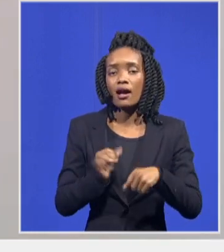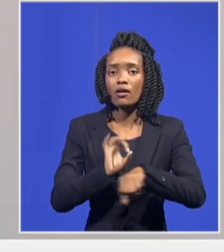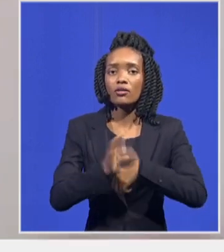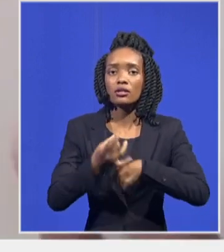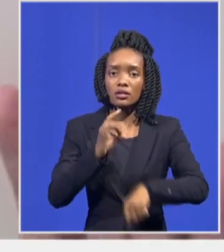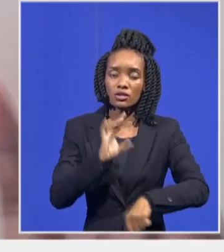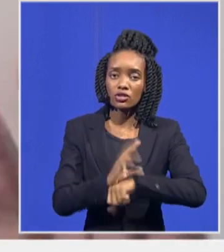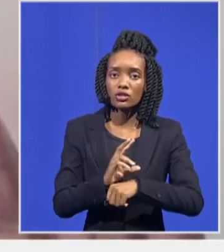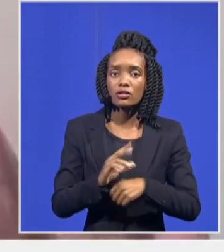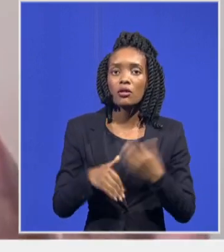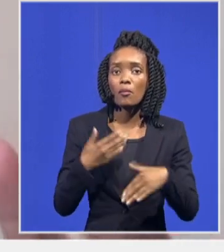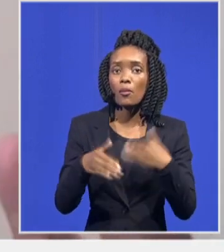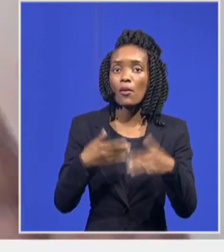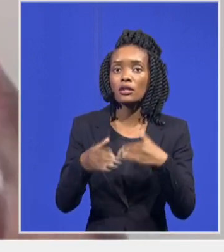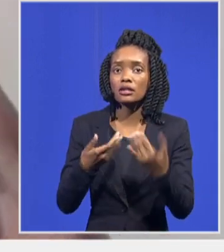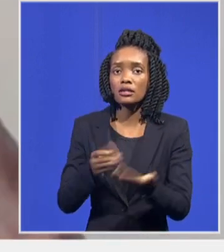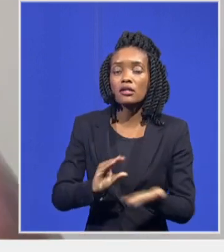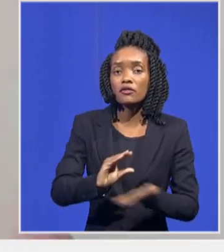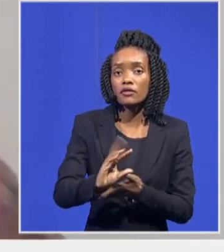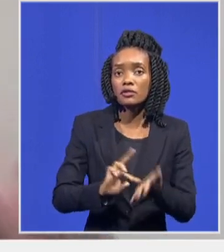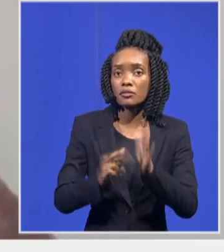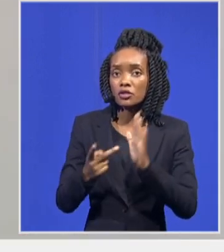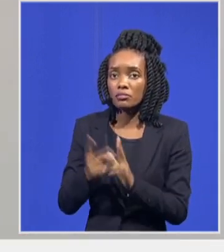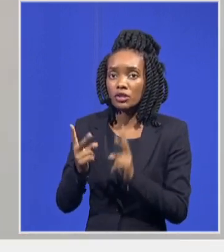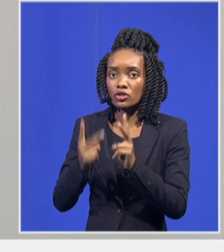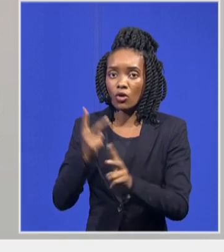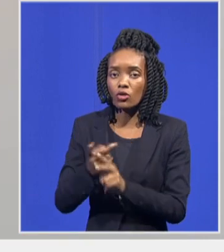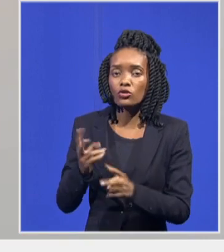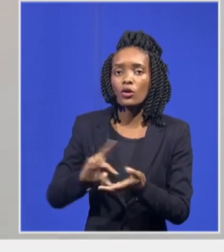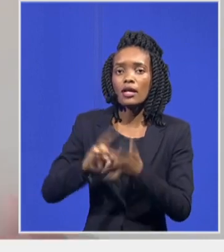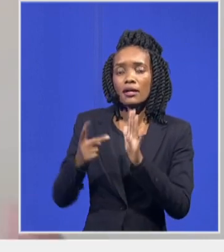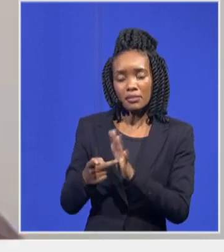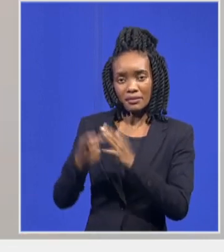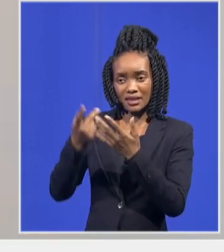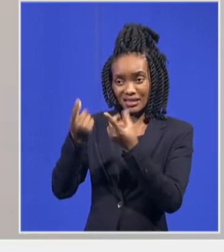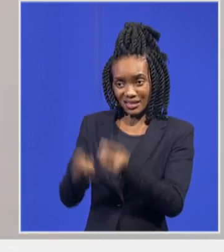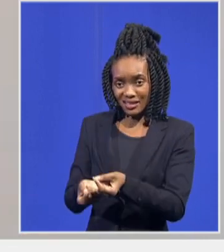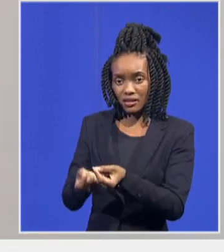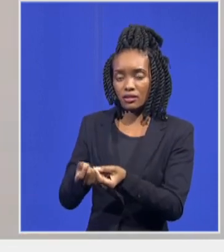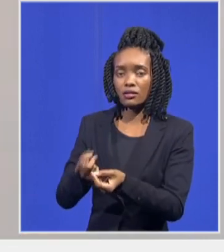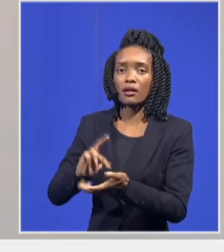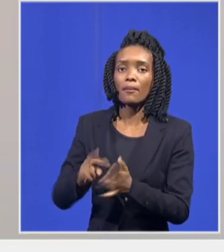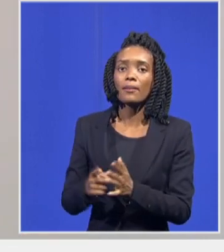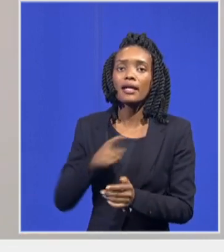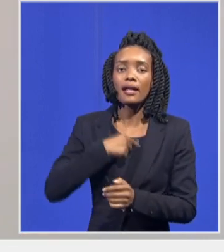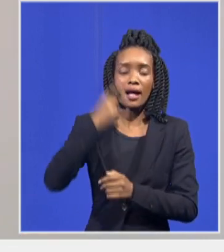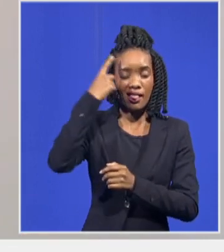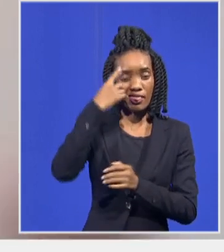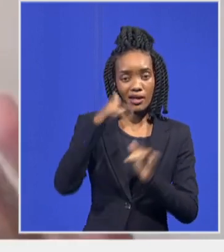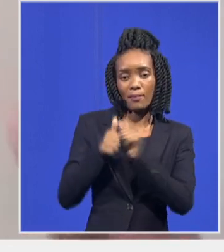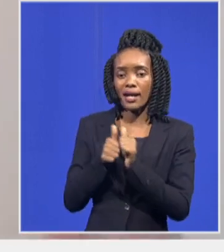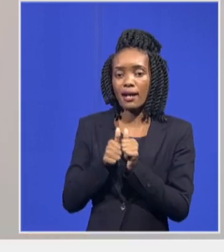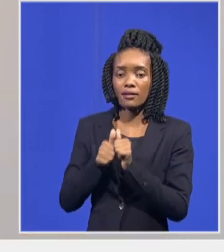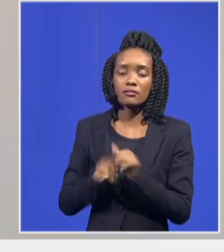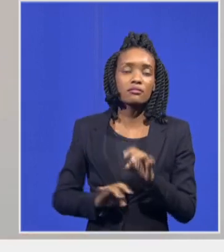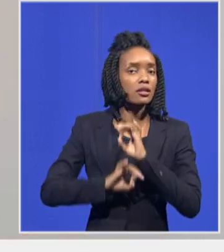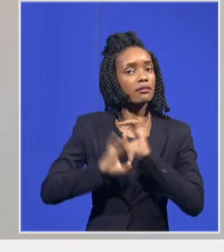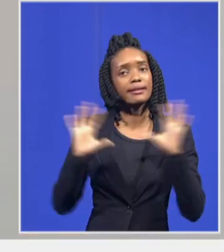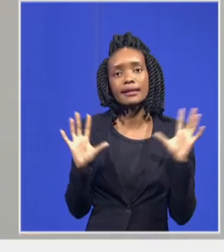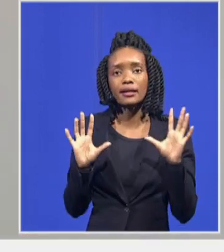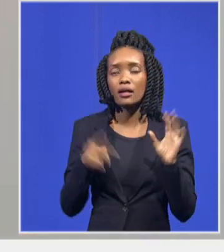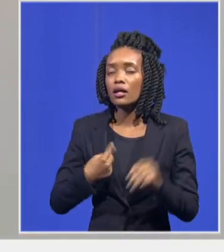investment plan and the finalization of the implementation plan, because I think the partners in themselves have made this very clear. that we need to